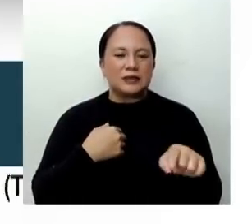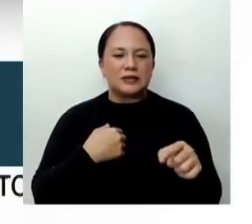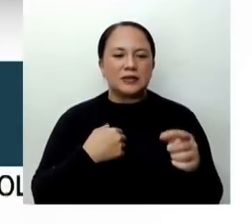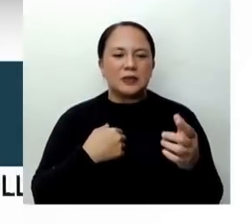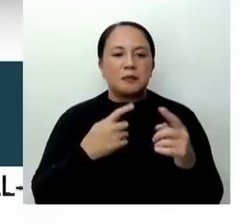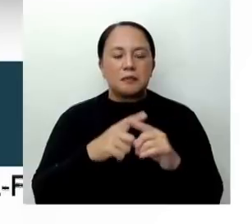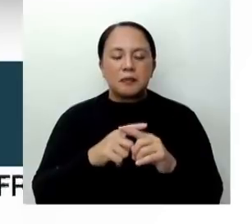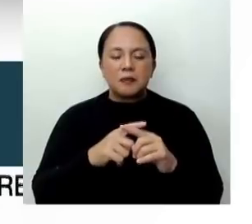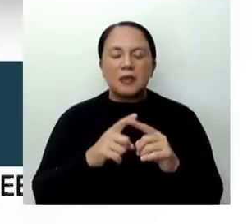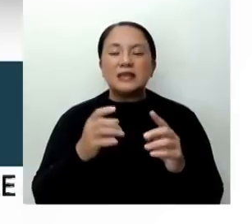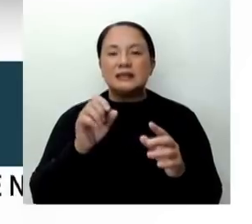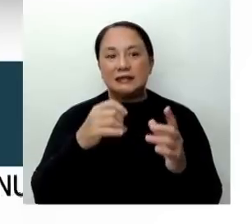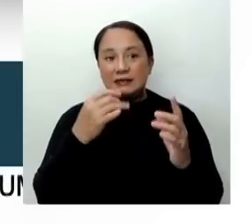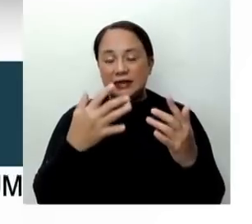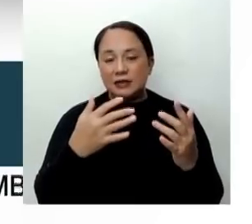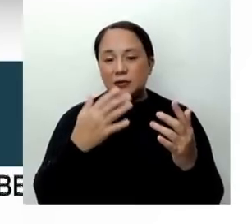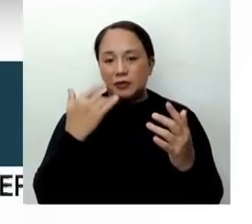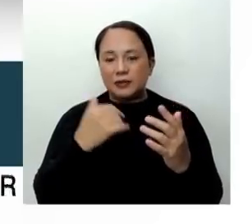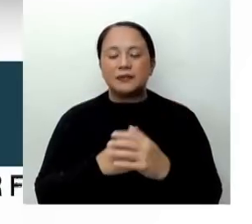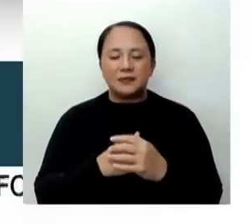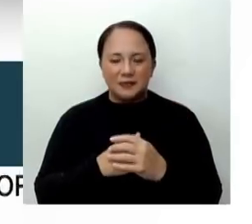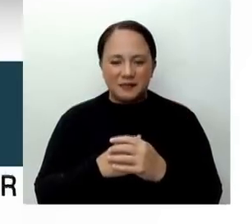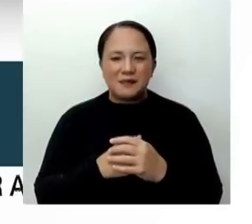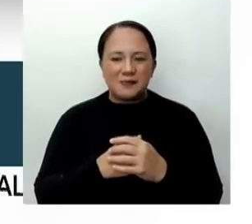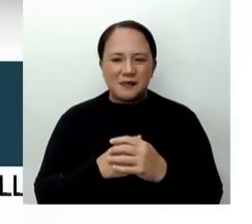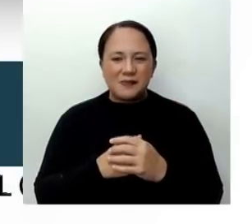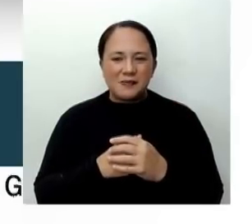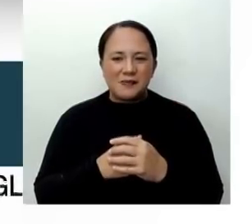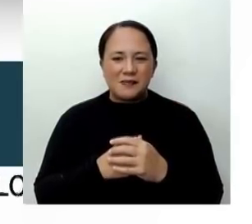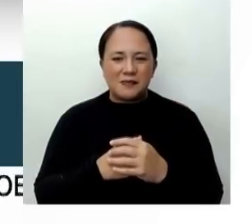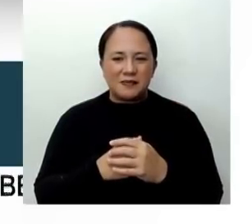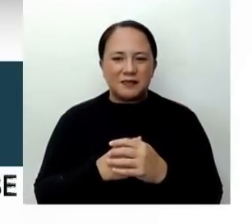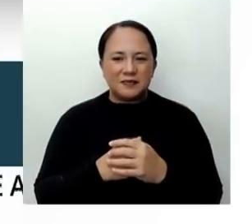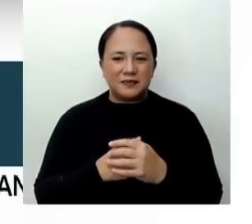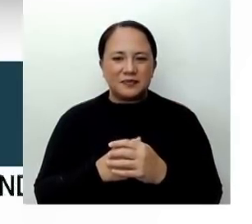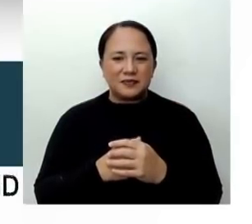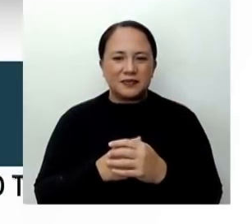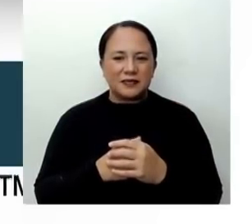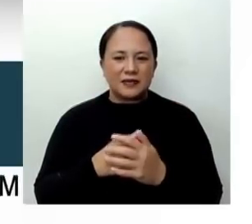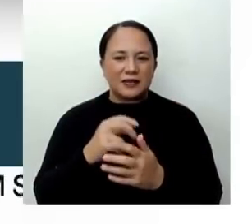yun nga. Kasi ang nakikita kasi natin ngayon, medyo humina,